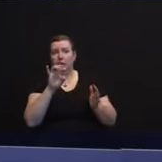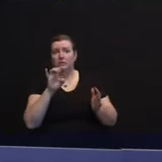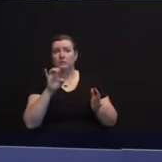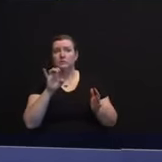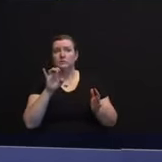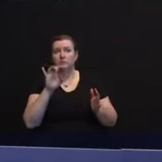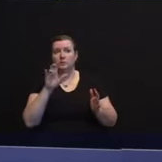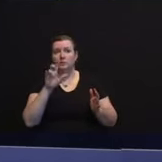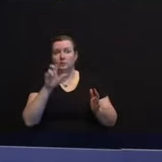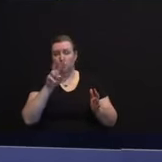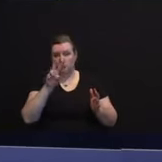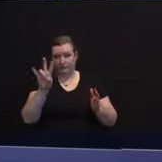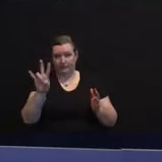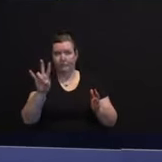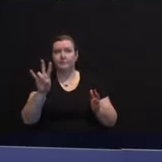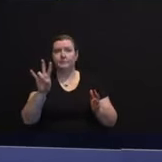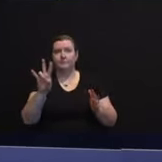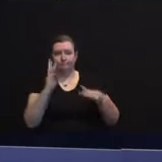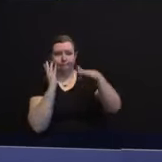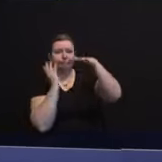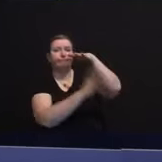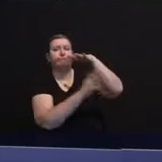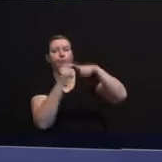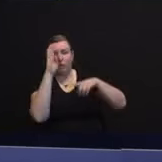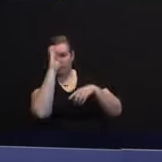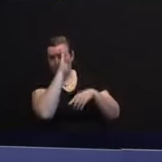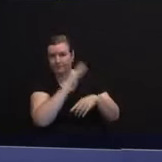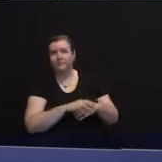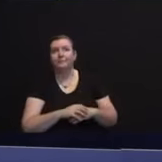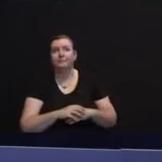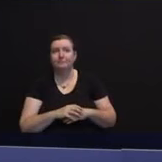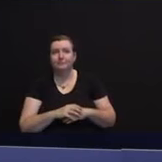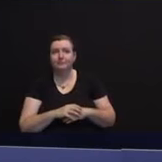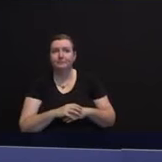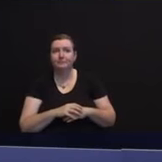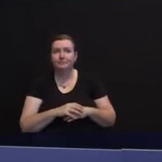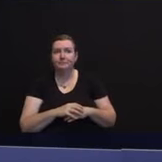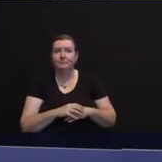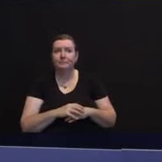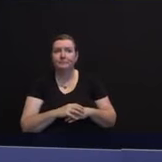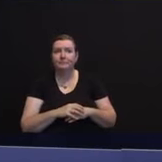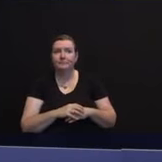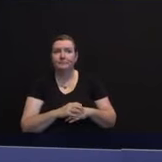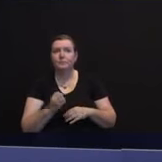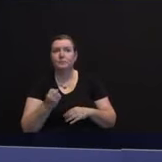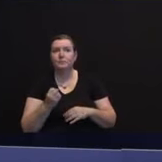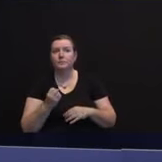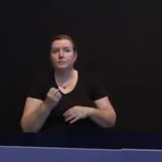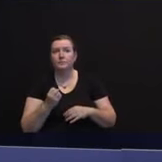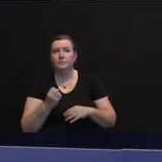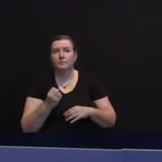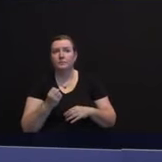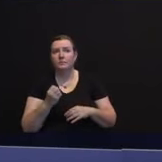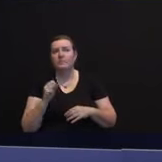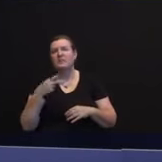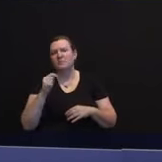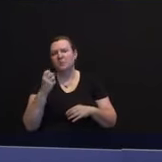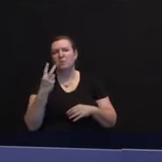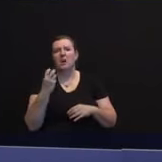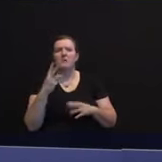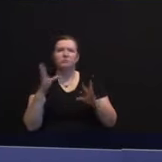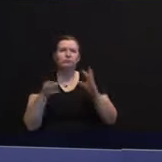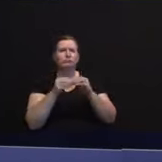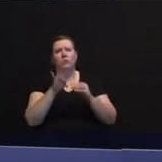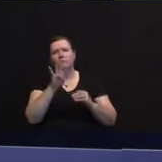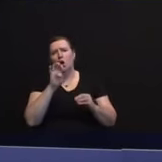hospitalizations. September 12th, on a 7-day rolling average, as I've reminded you, that was 420. And